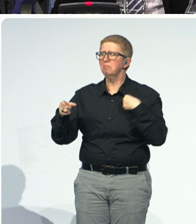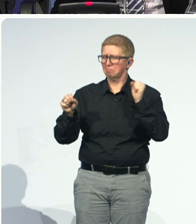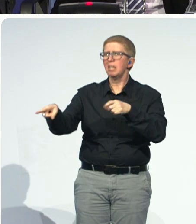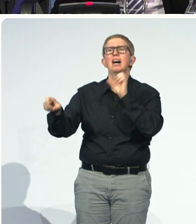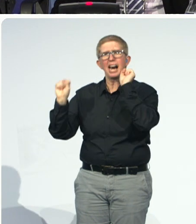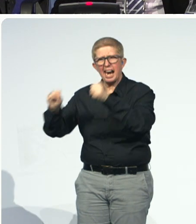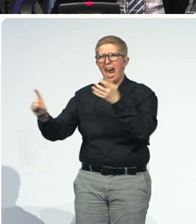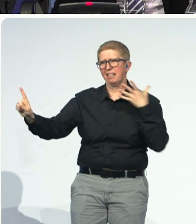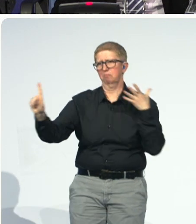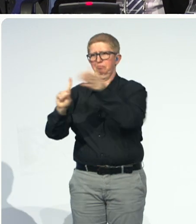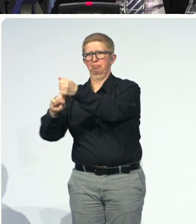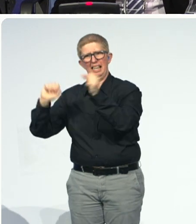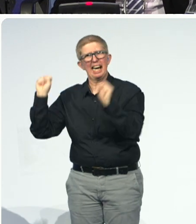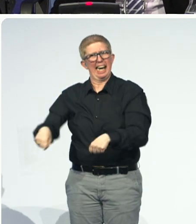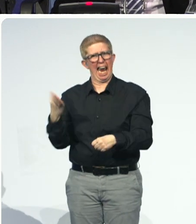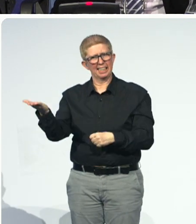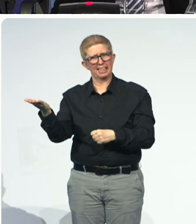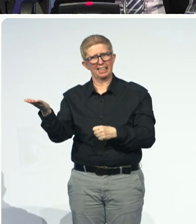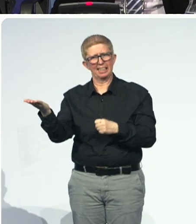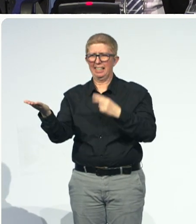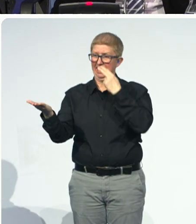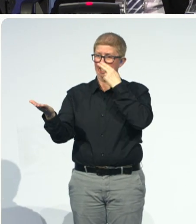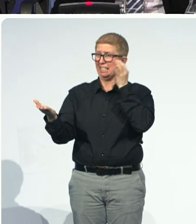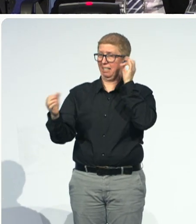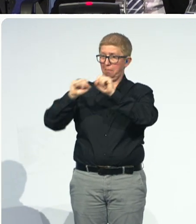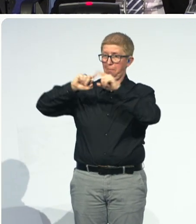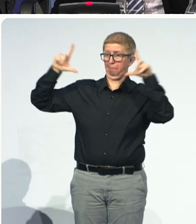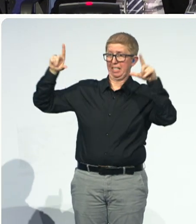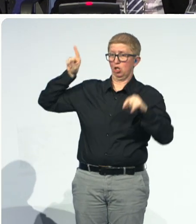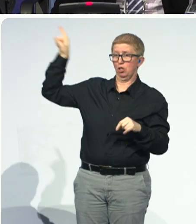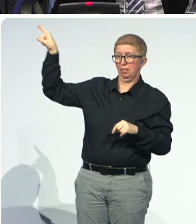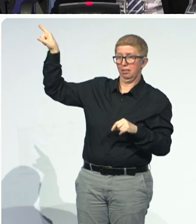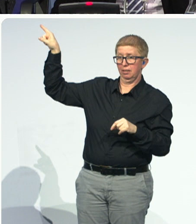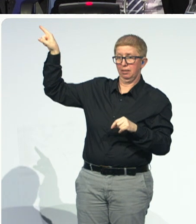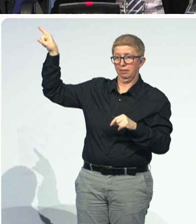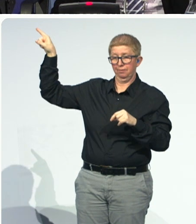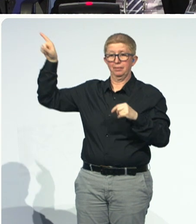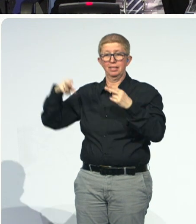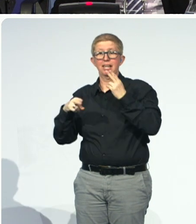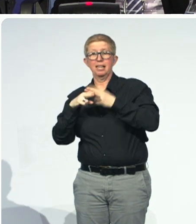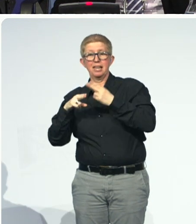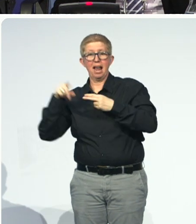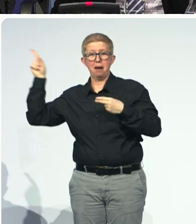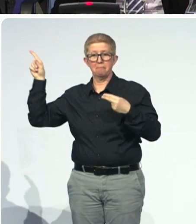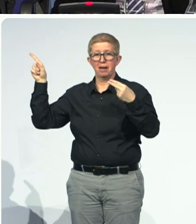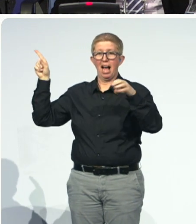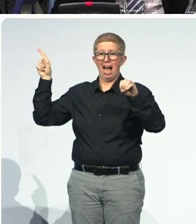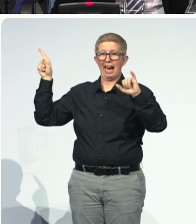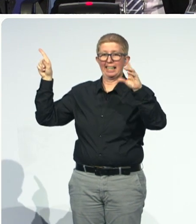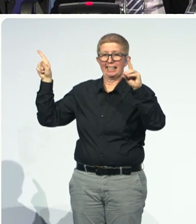cochlea on both sides, she has excellent performance in both academic and non-academic